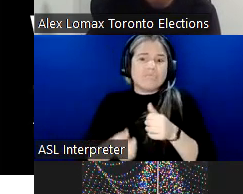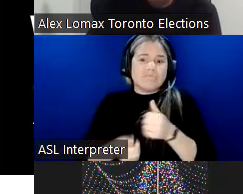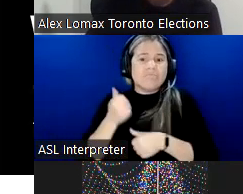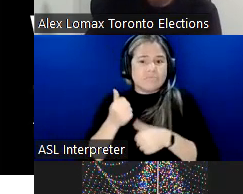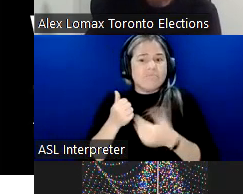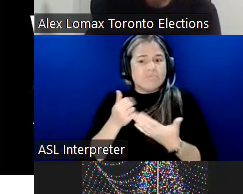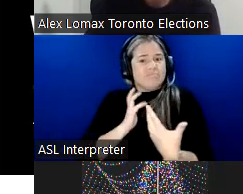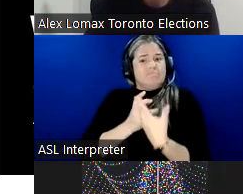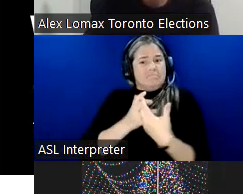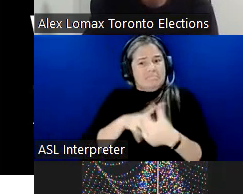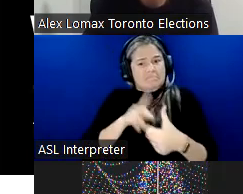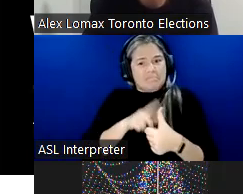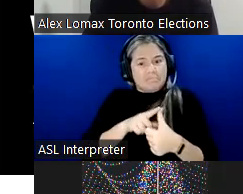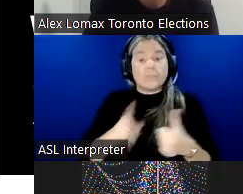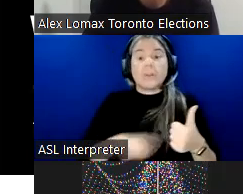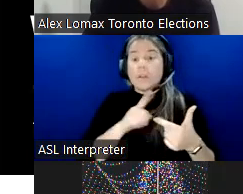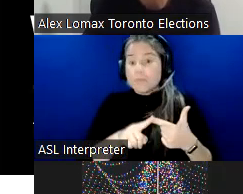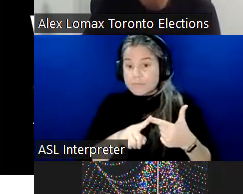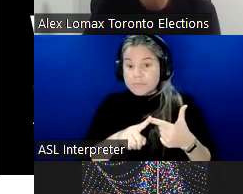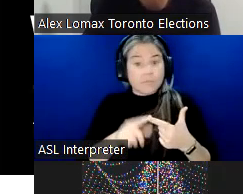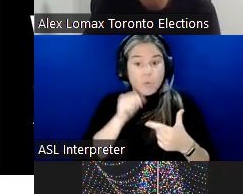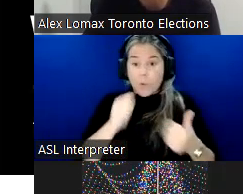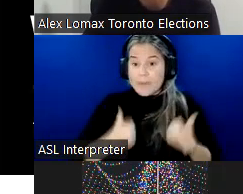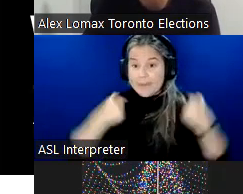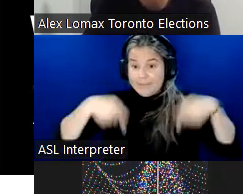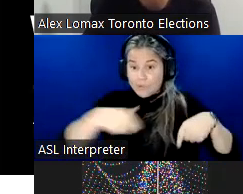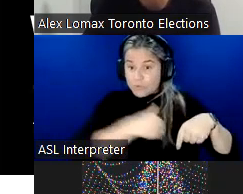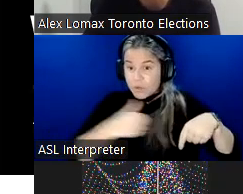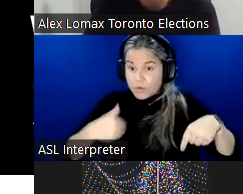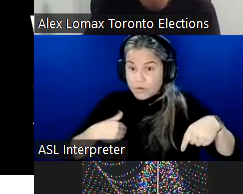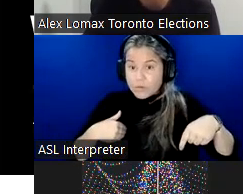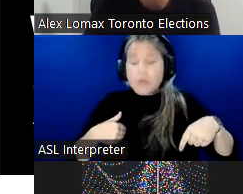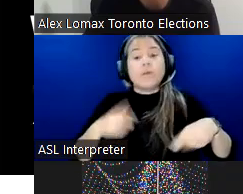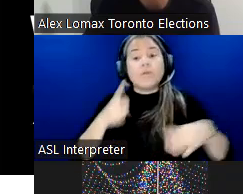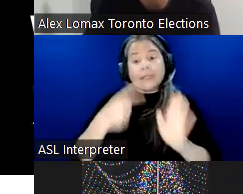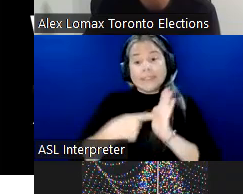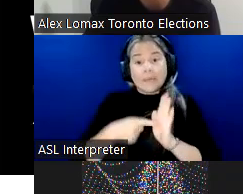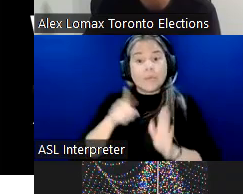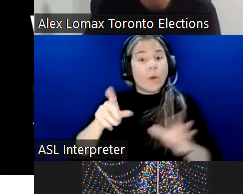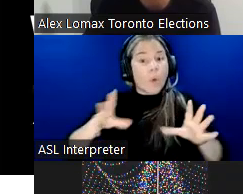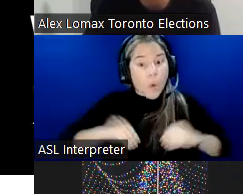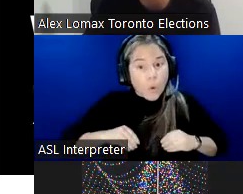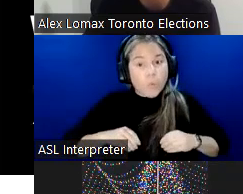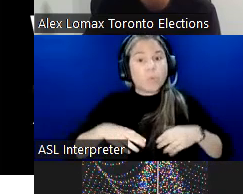eligibility. Second is a non-resident elector. So this is if you own or rent property in Toronto, but